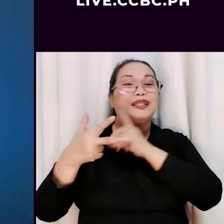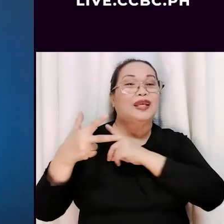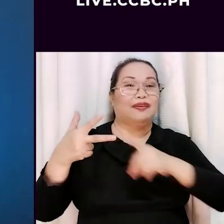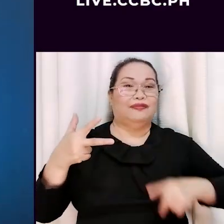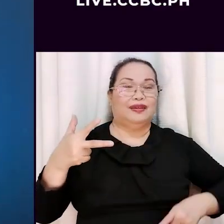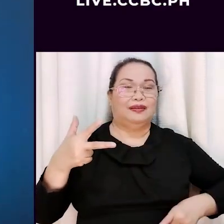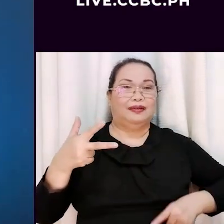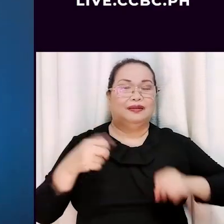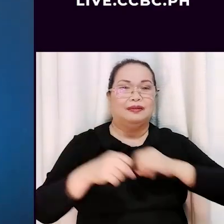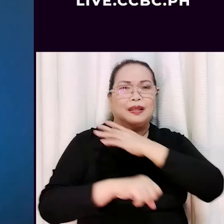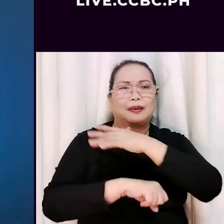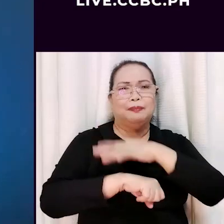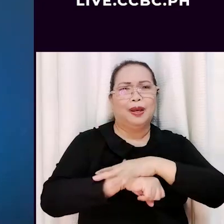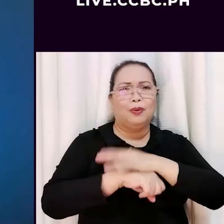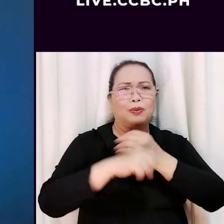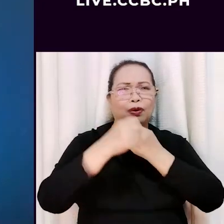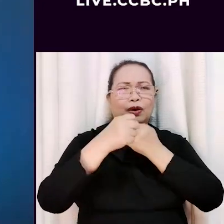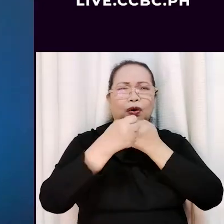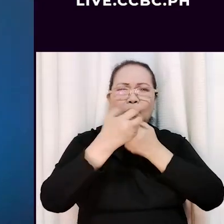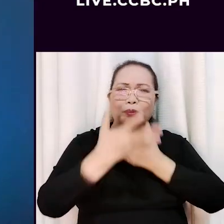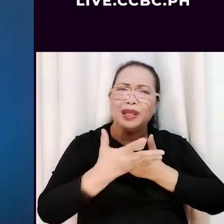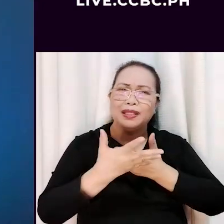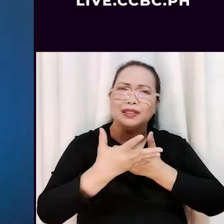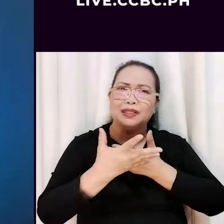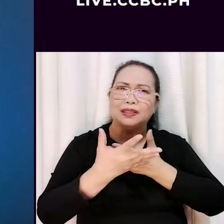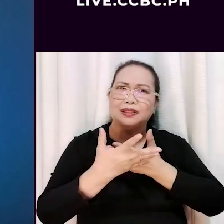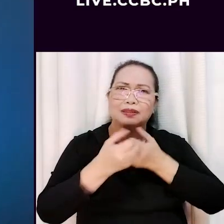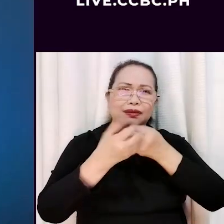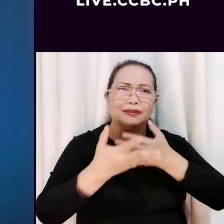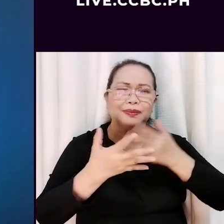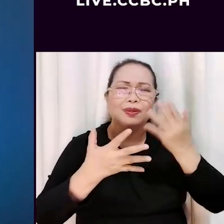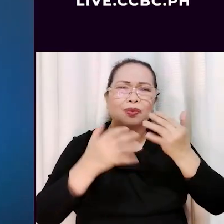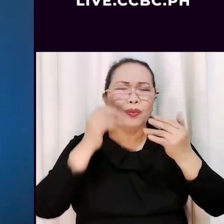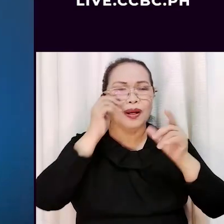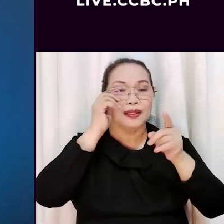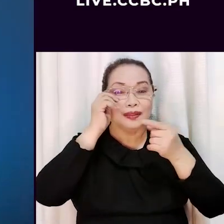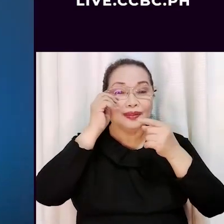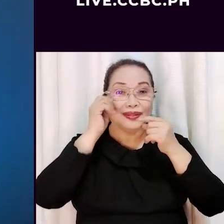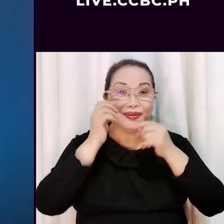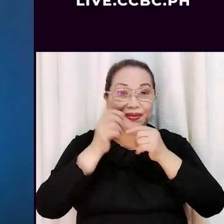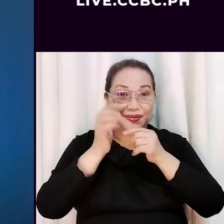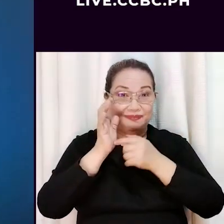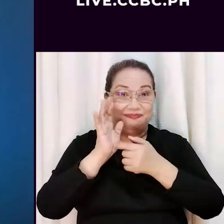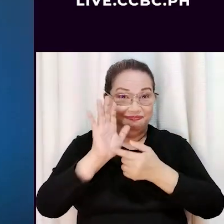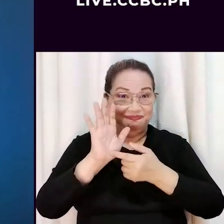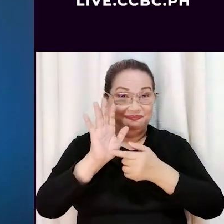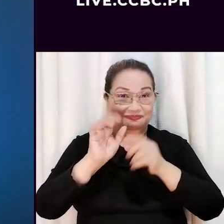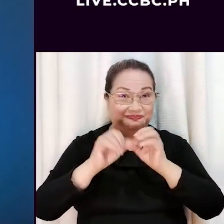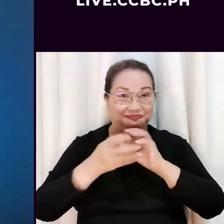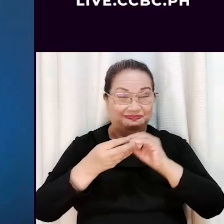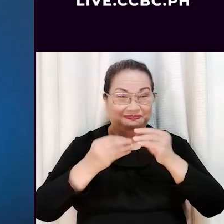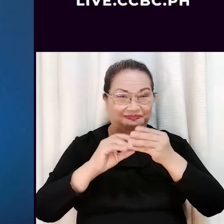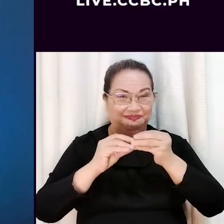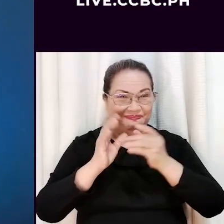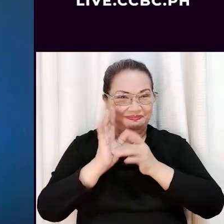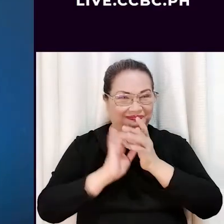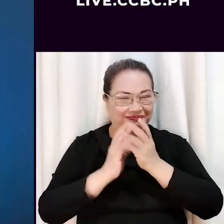obedience. Why? Why do we say that? Okay, let me do just a short Bible study here, okay? In